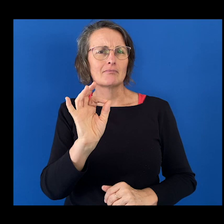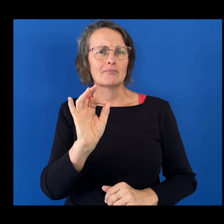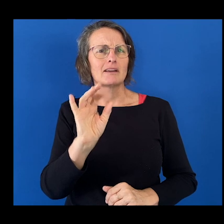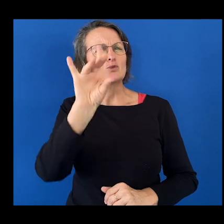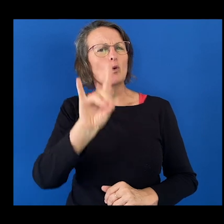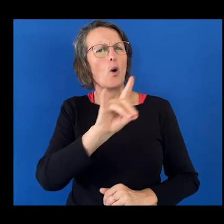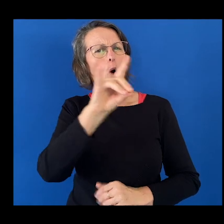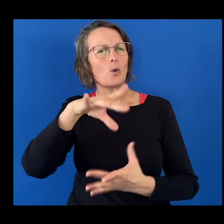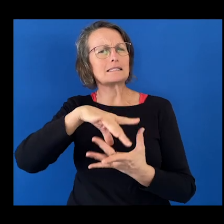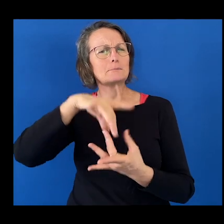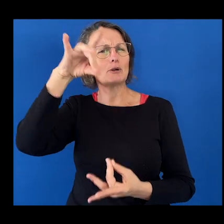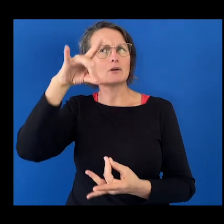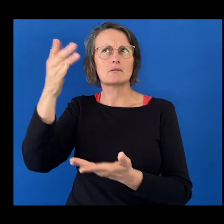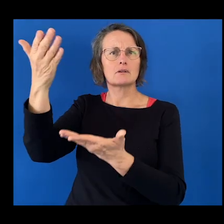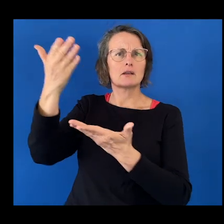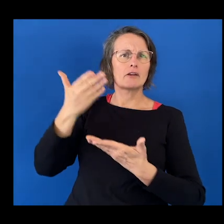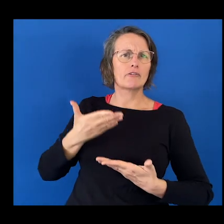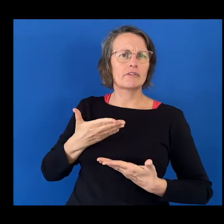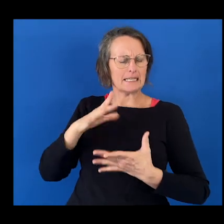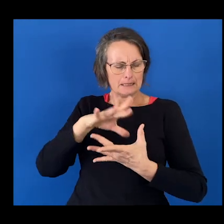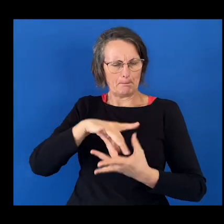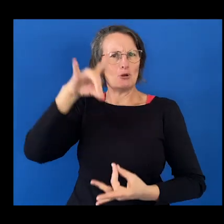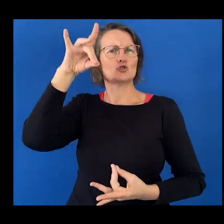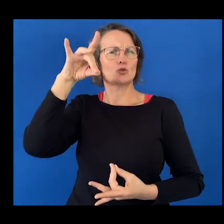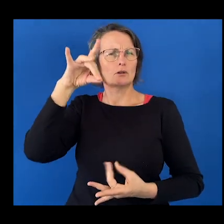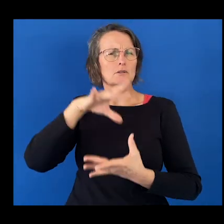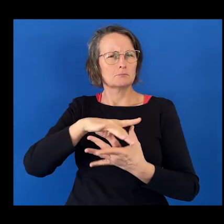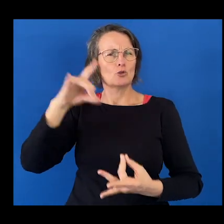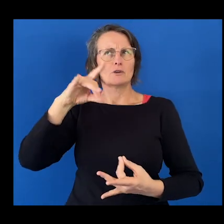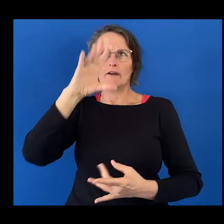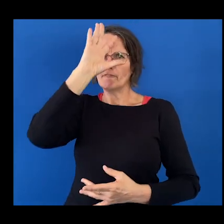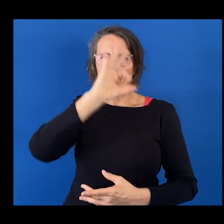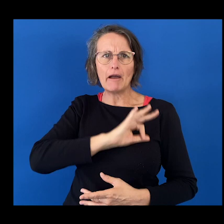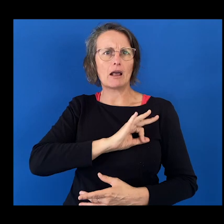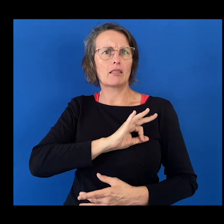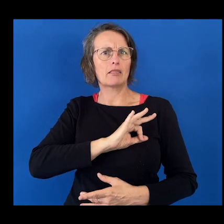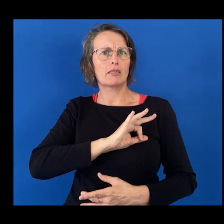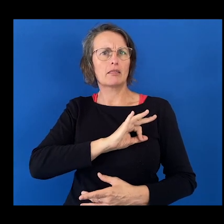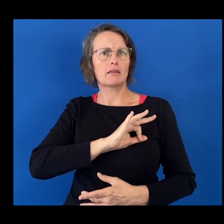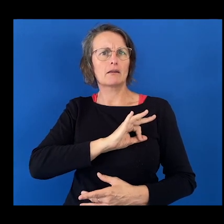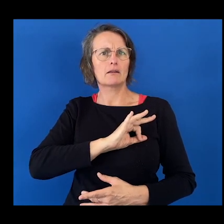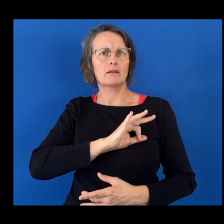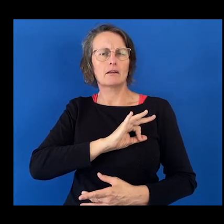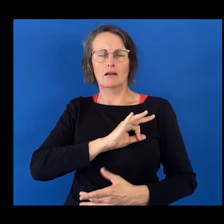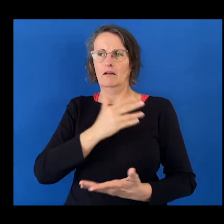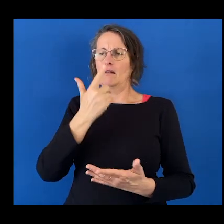Spirit. It's a spiritual. It's an act of faith. It's a very spiritual.